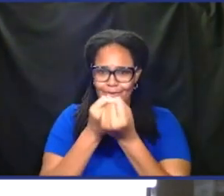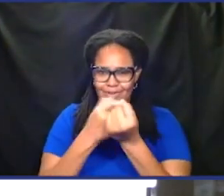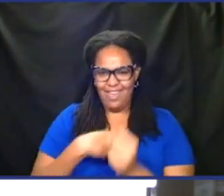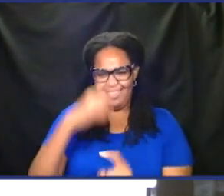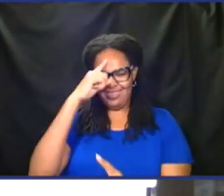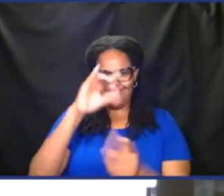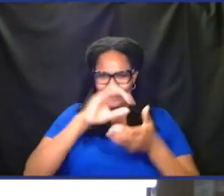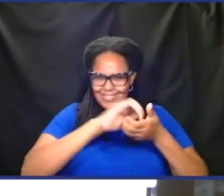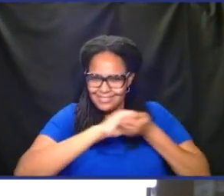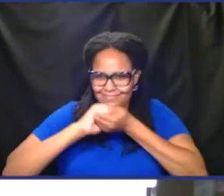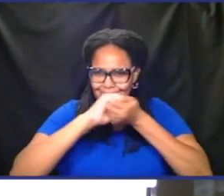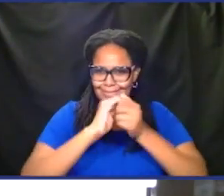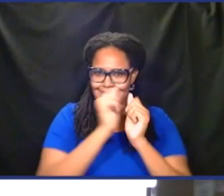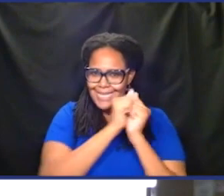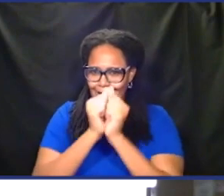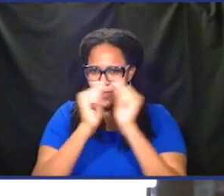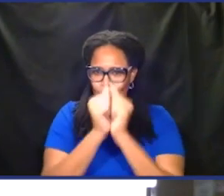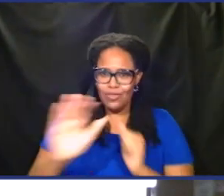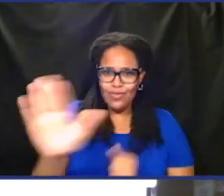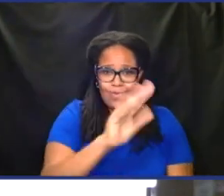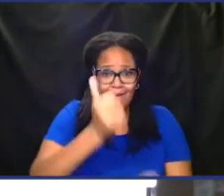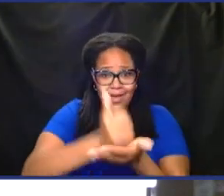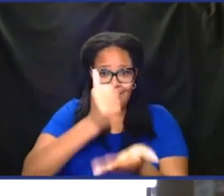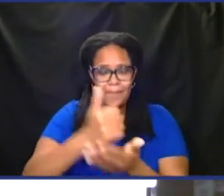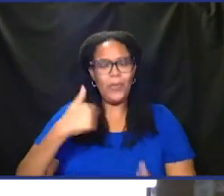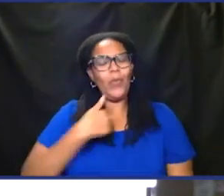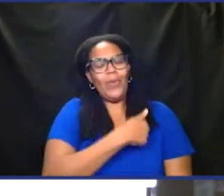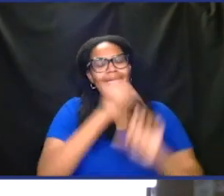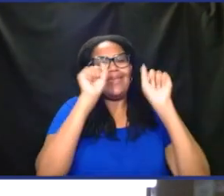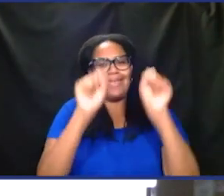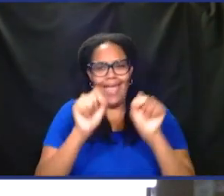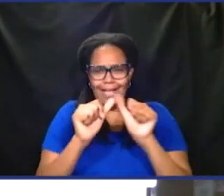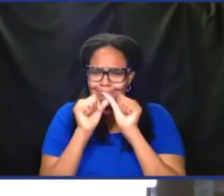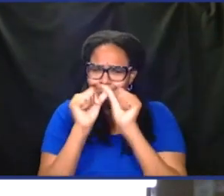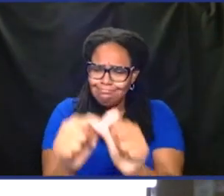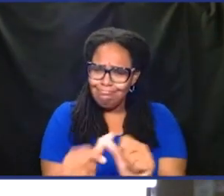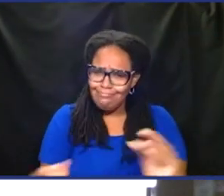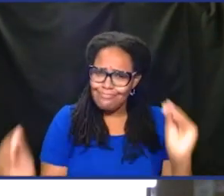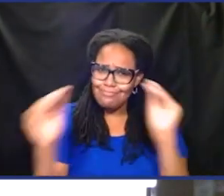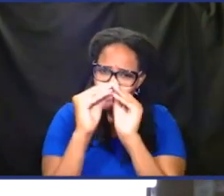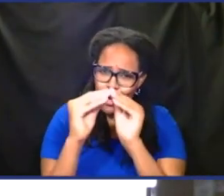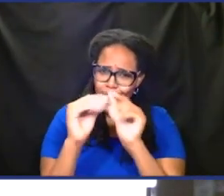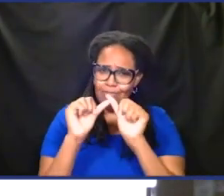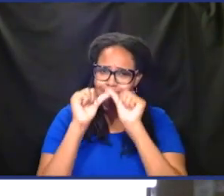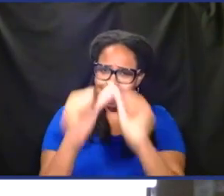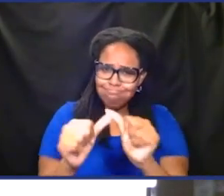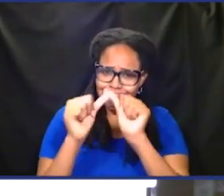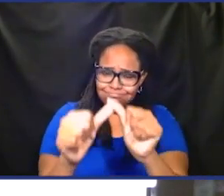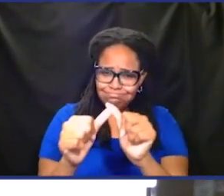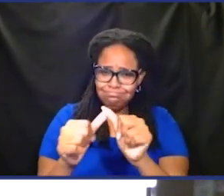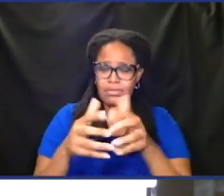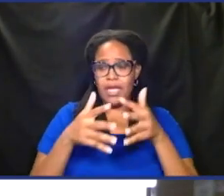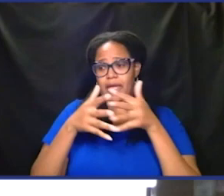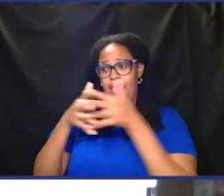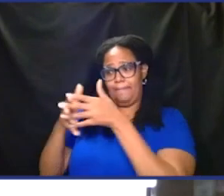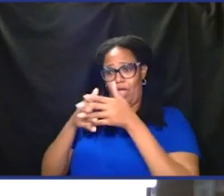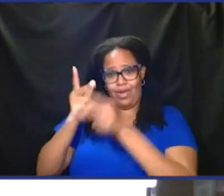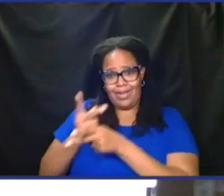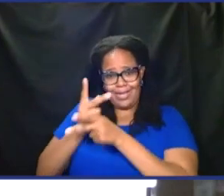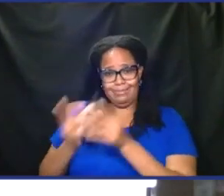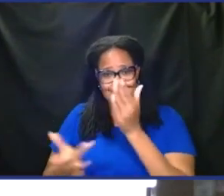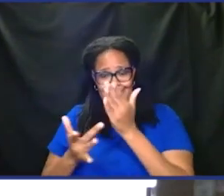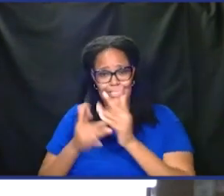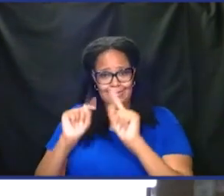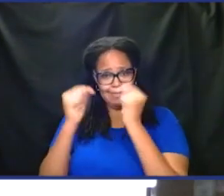that together with your help, we can do even more. Americare's technical team also retooled